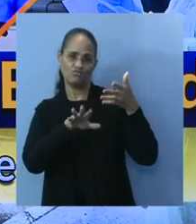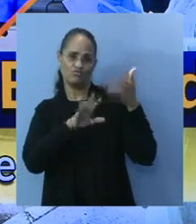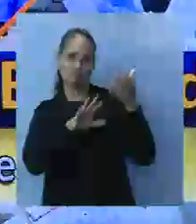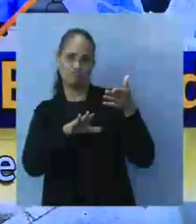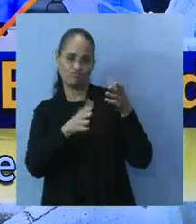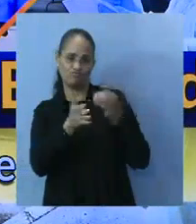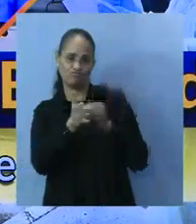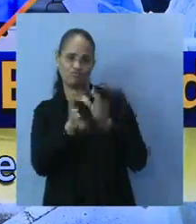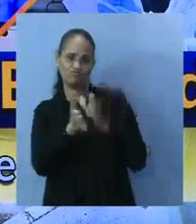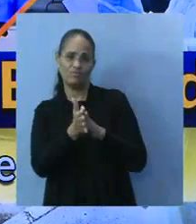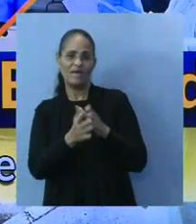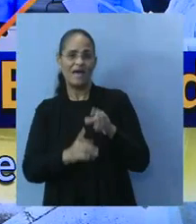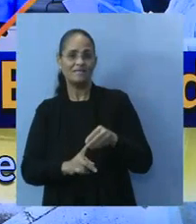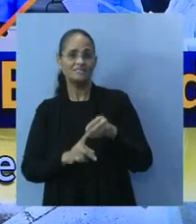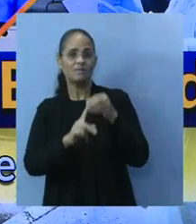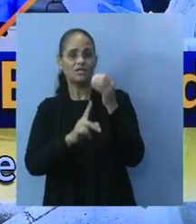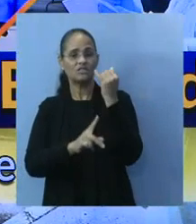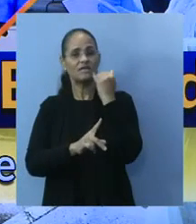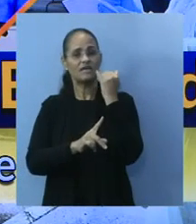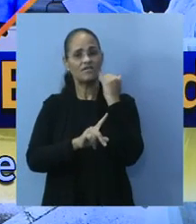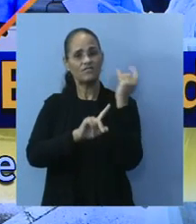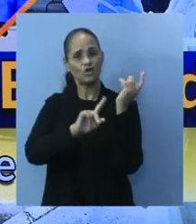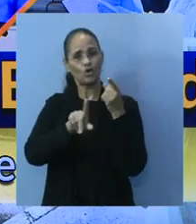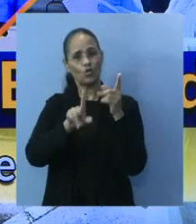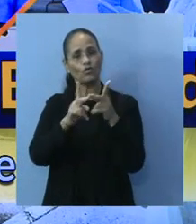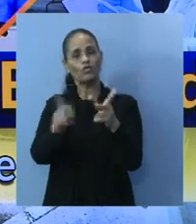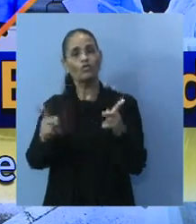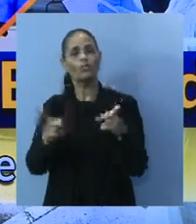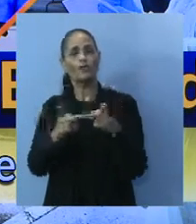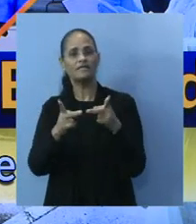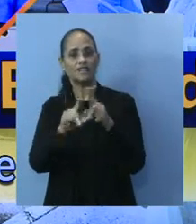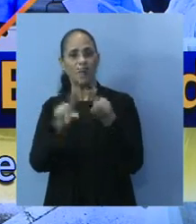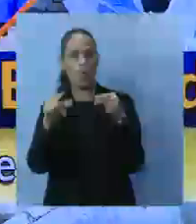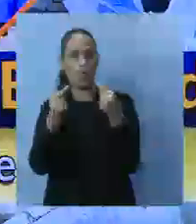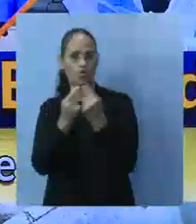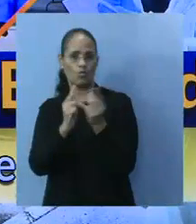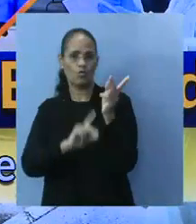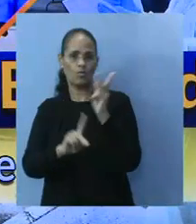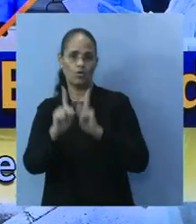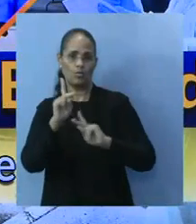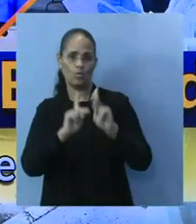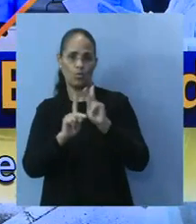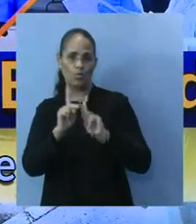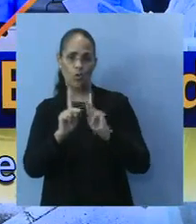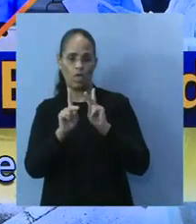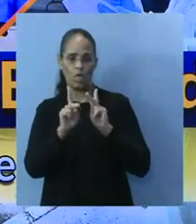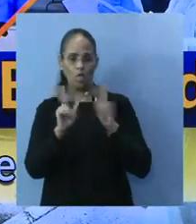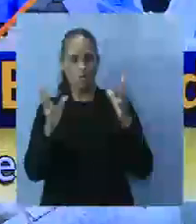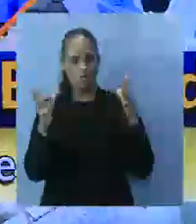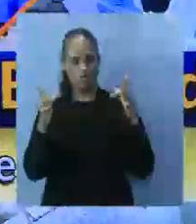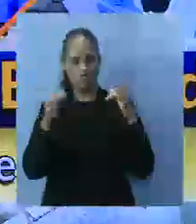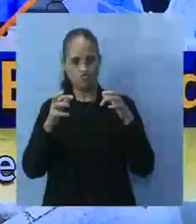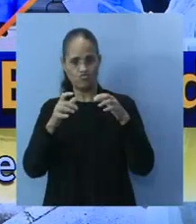installed, especially if you are going to a place where groups of persons may congregate. It is vital.